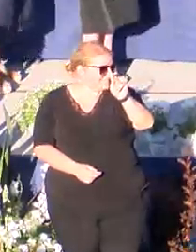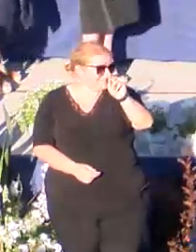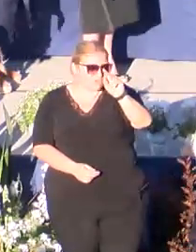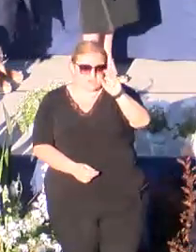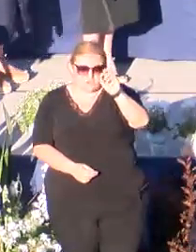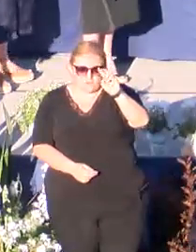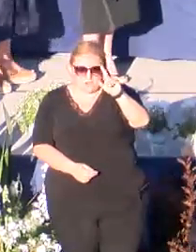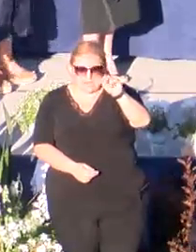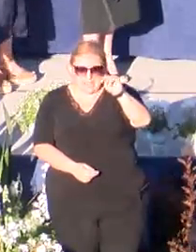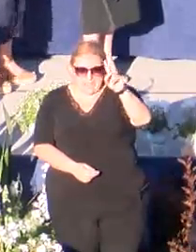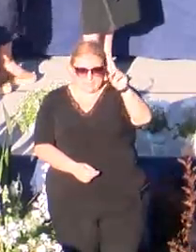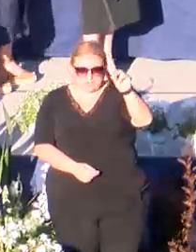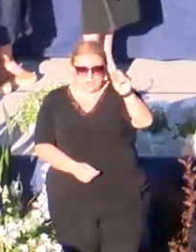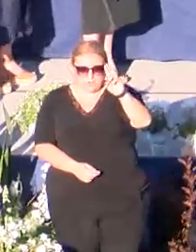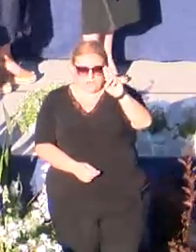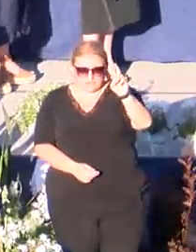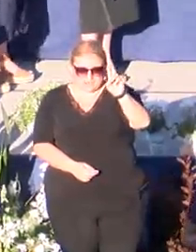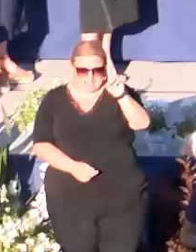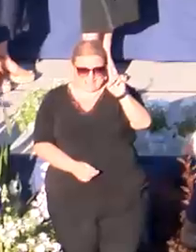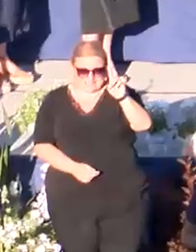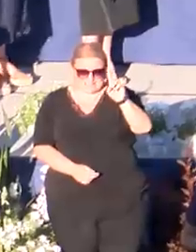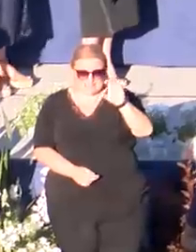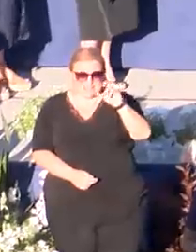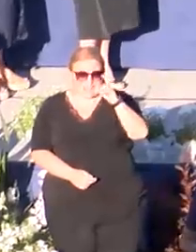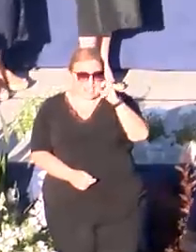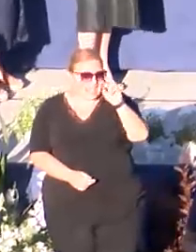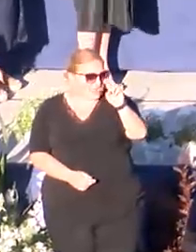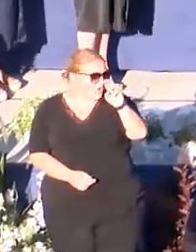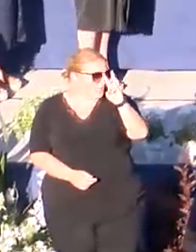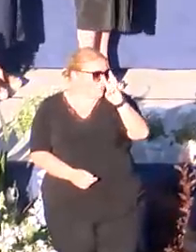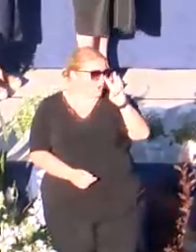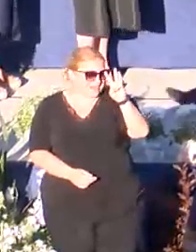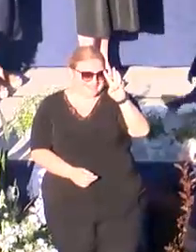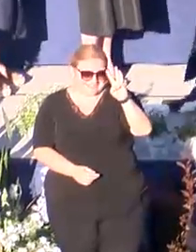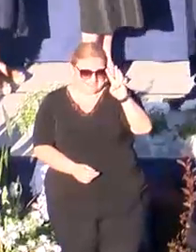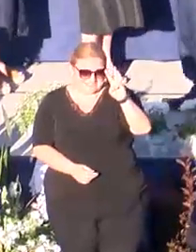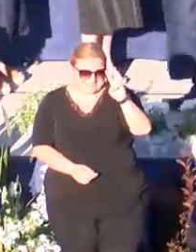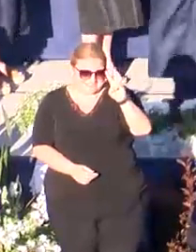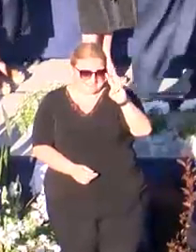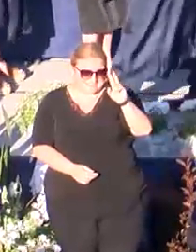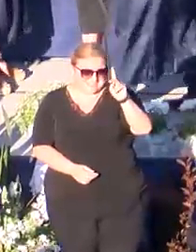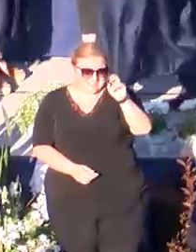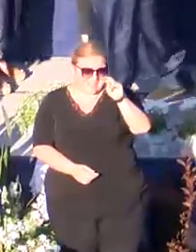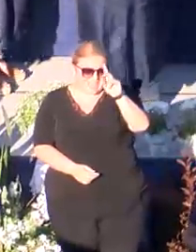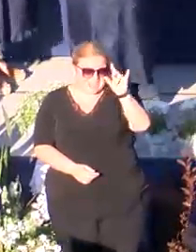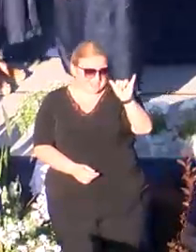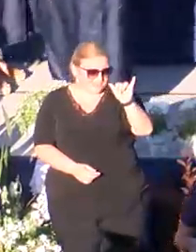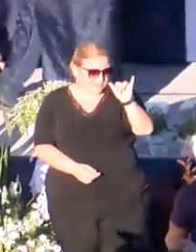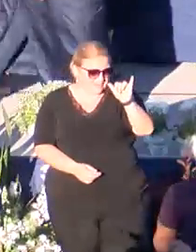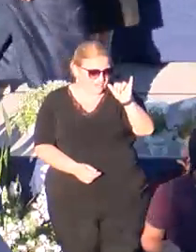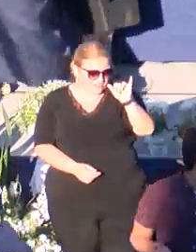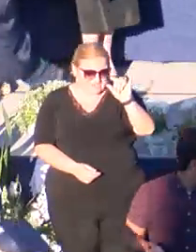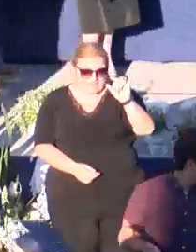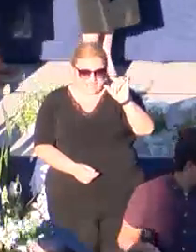Fernando Rodriguez. Claire Warnick. Kennedy